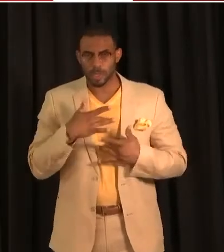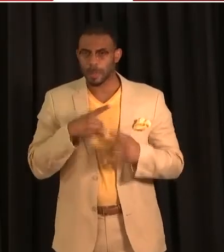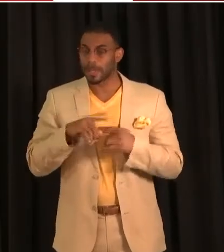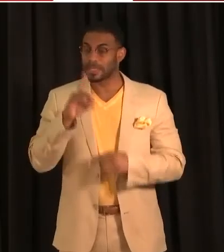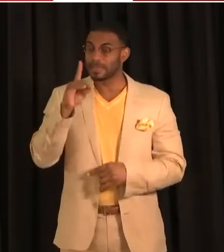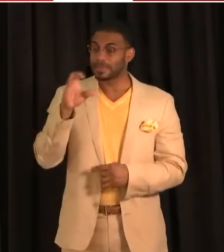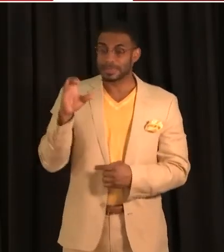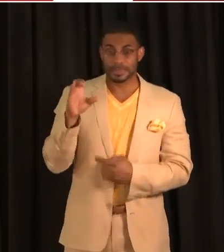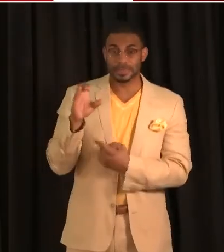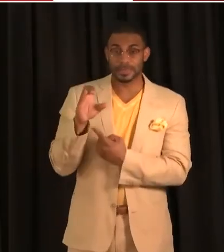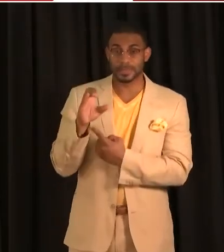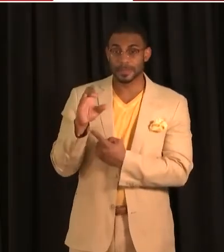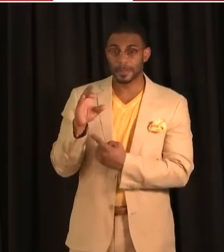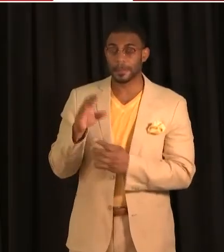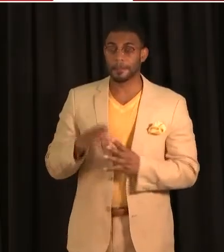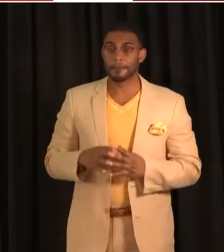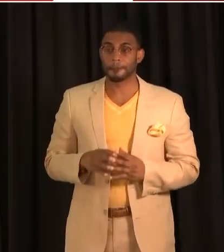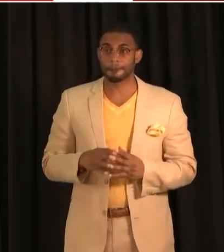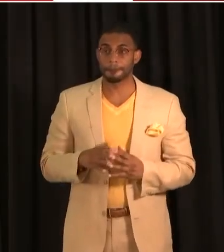The district